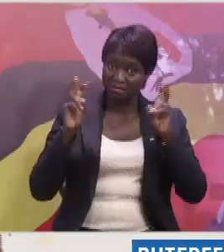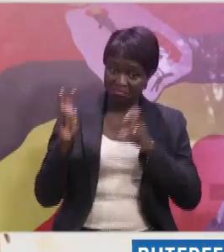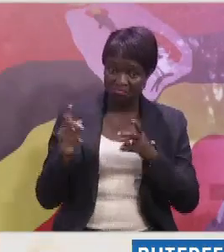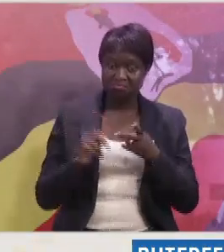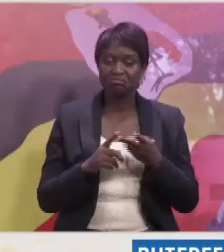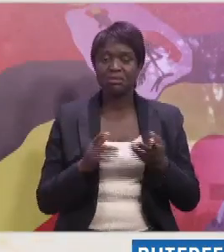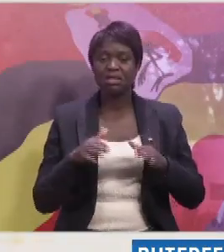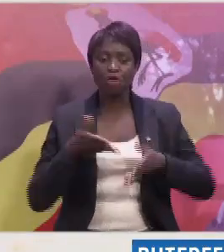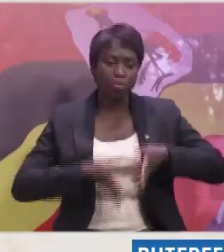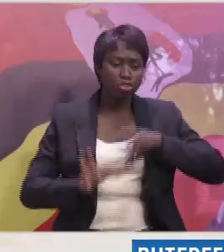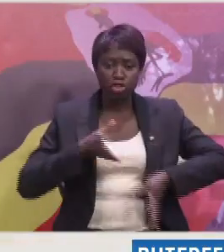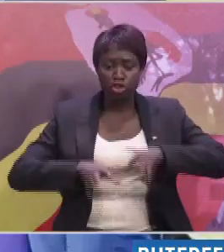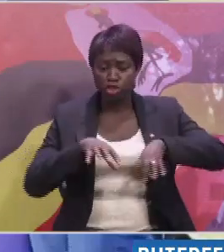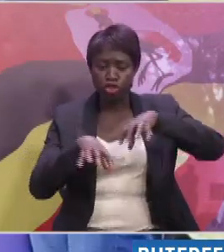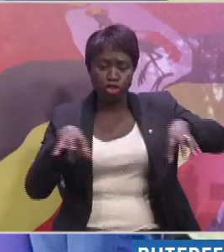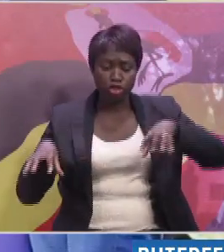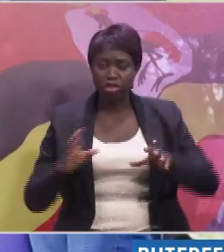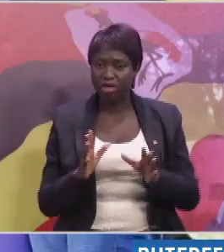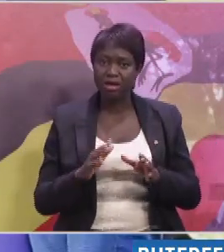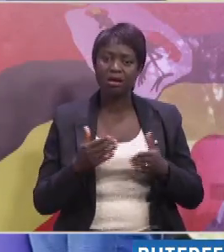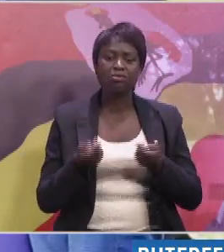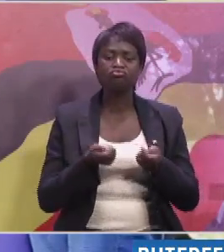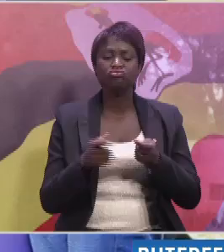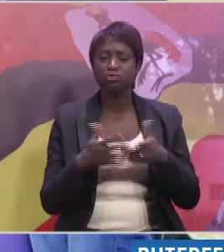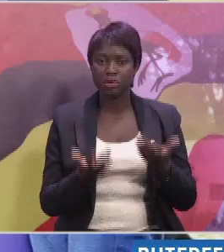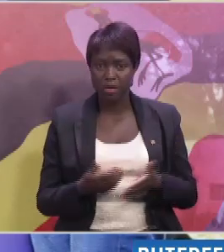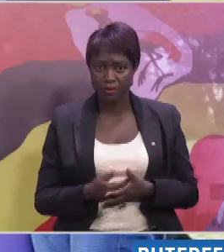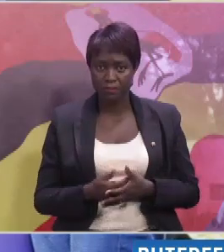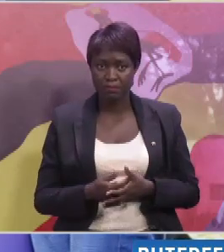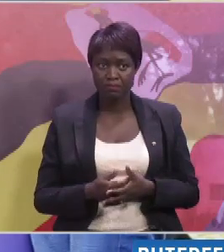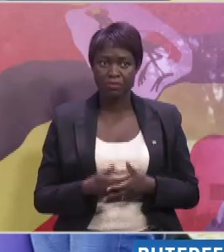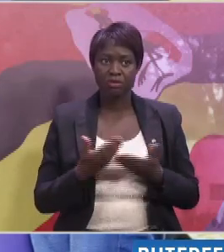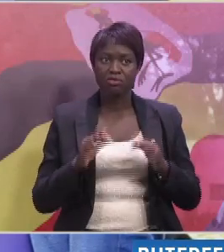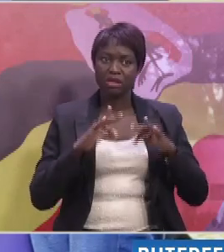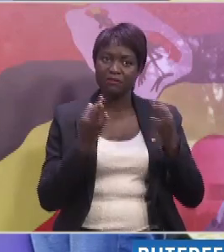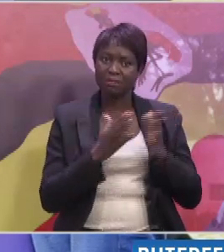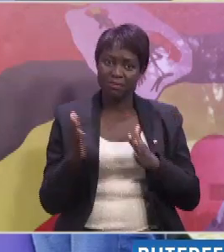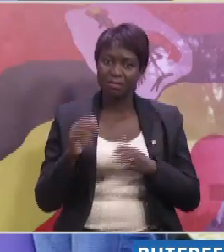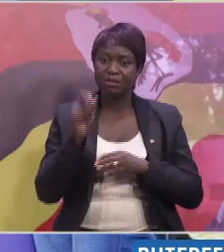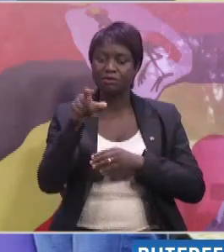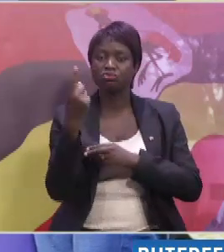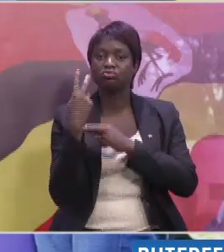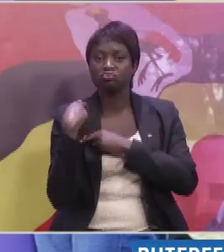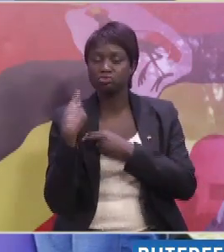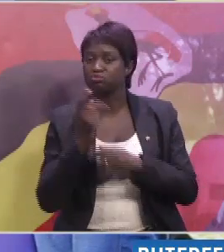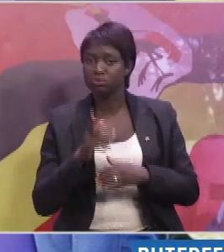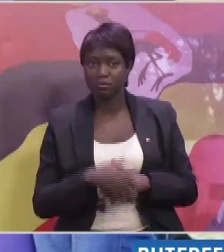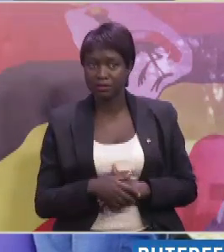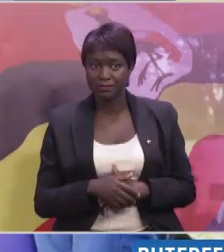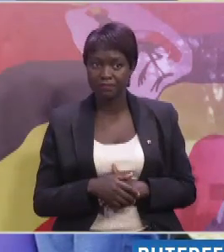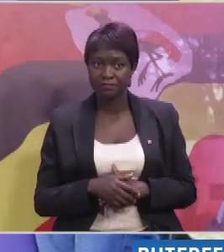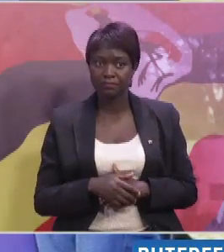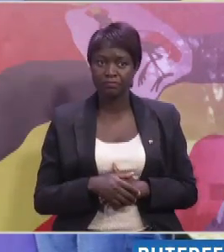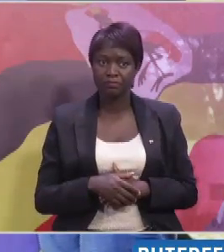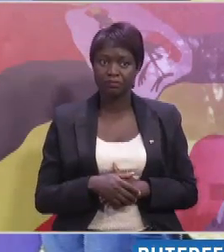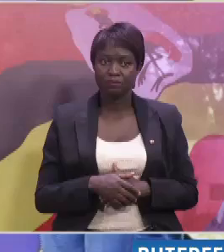baleme kufuna baana be bateetegekedde. Buno obuweereza oba family planning si ya muntu omu nga bwe nabagambye. Okay? How